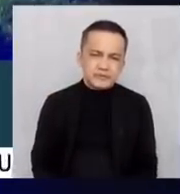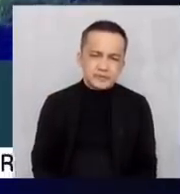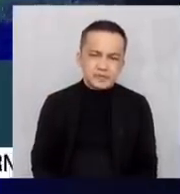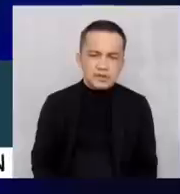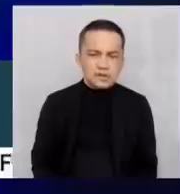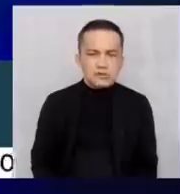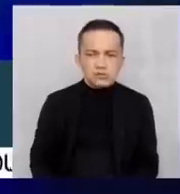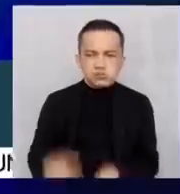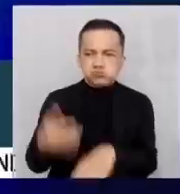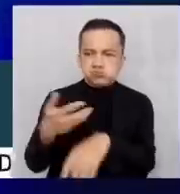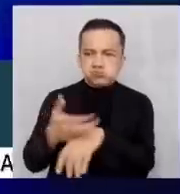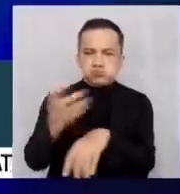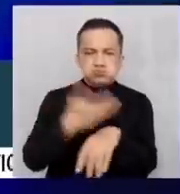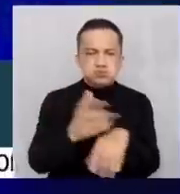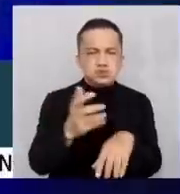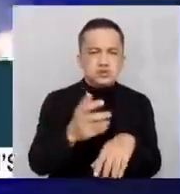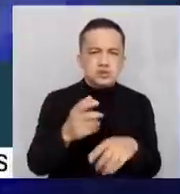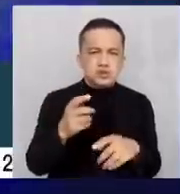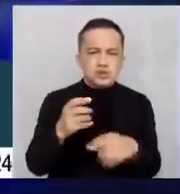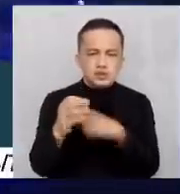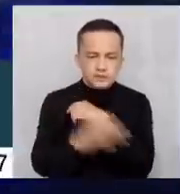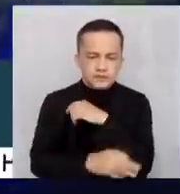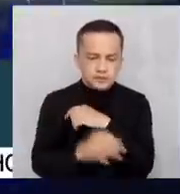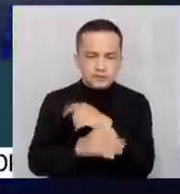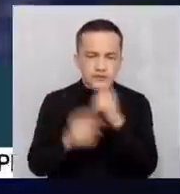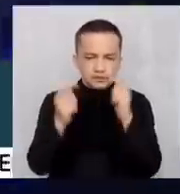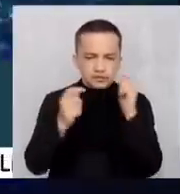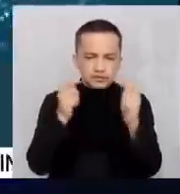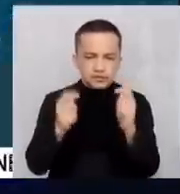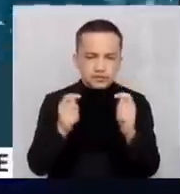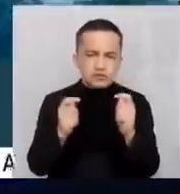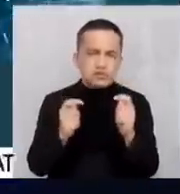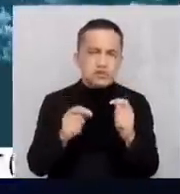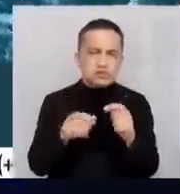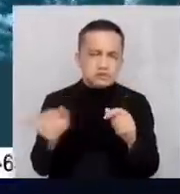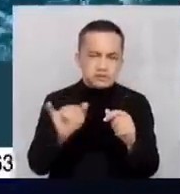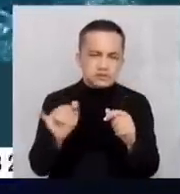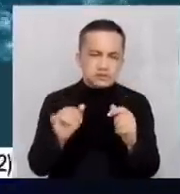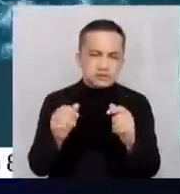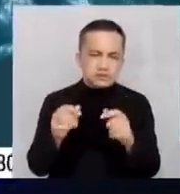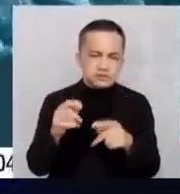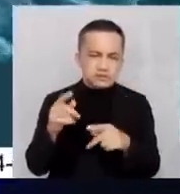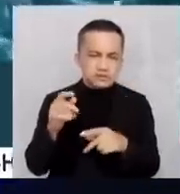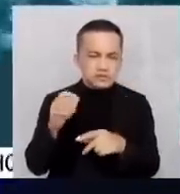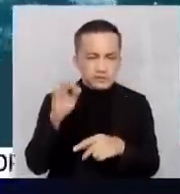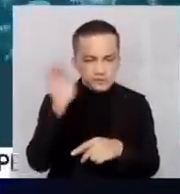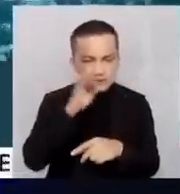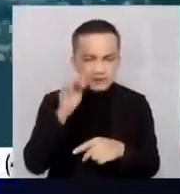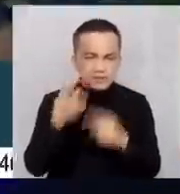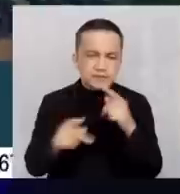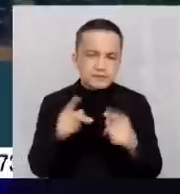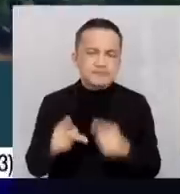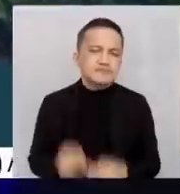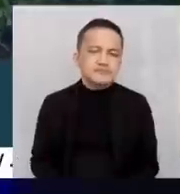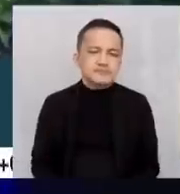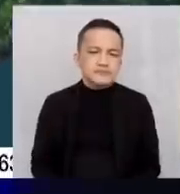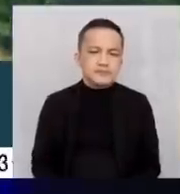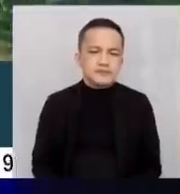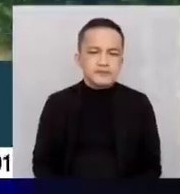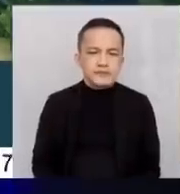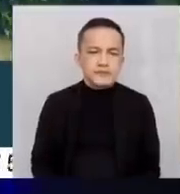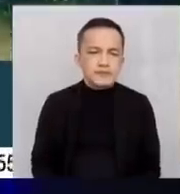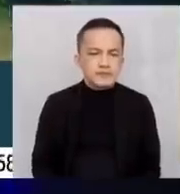foreign tourists as well as to the disservice to the Filipino people by using this stockpile